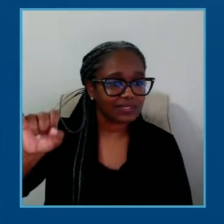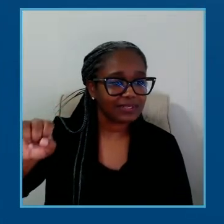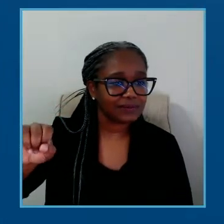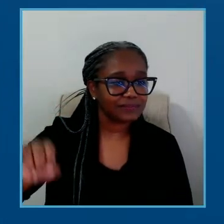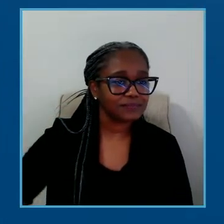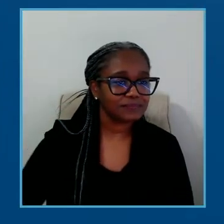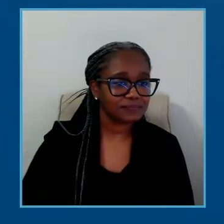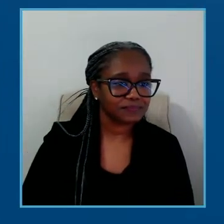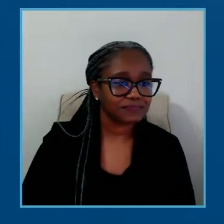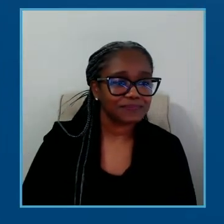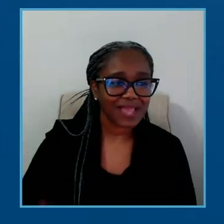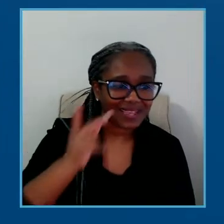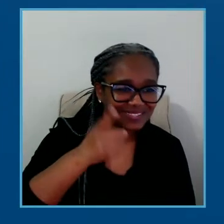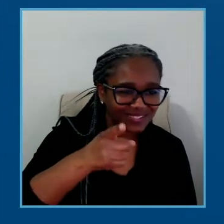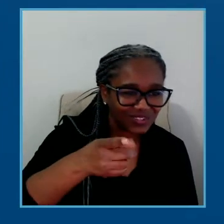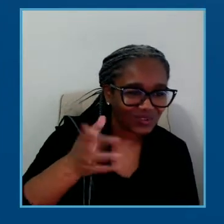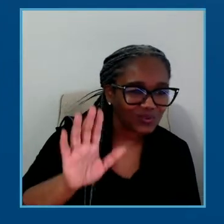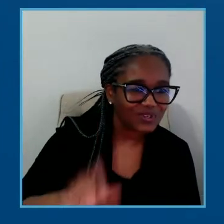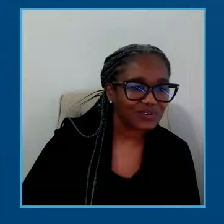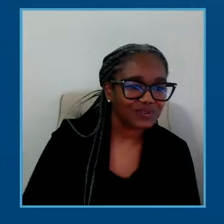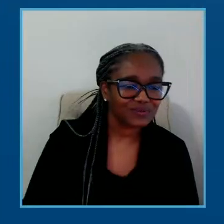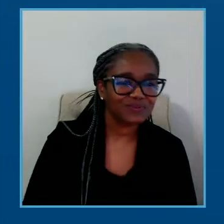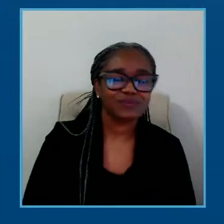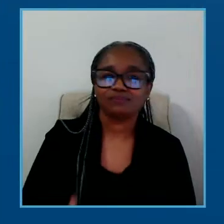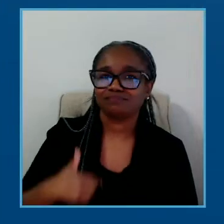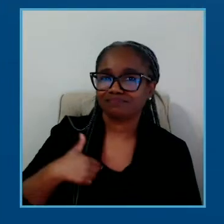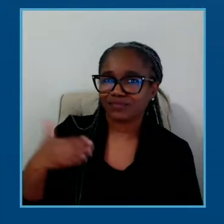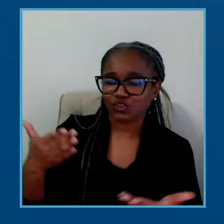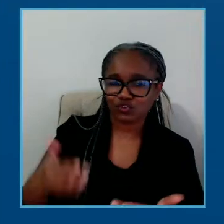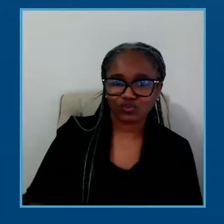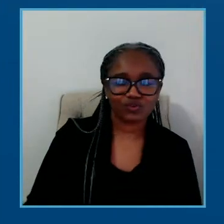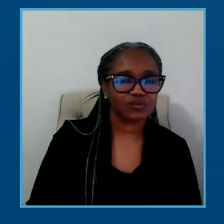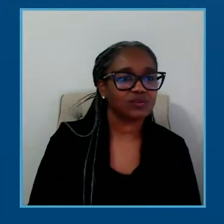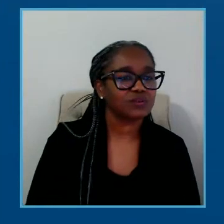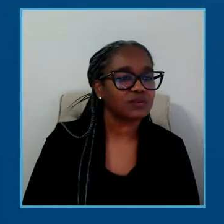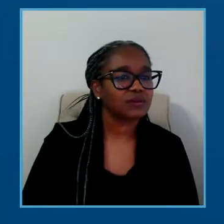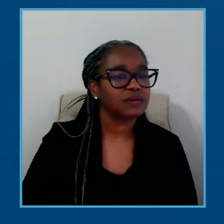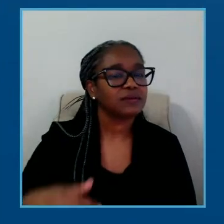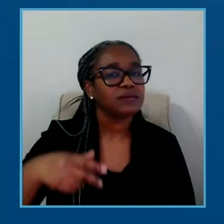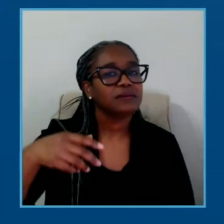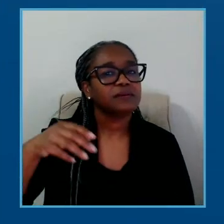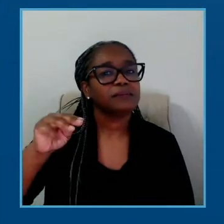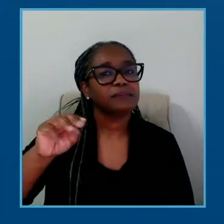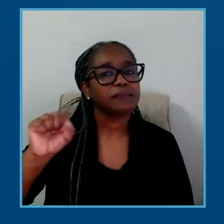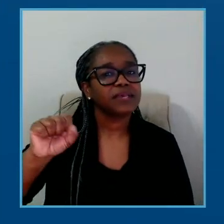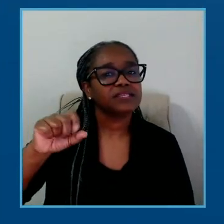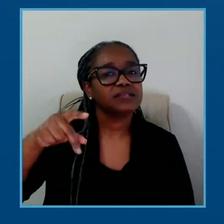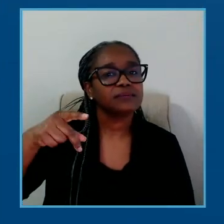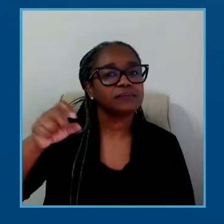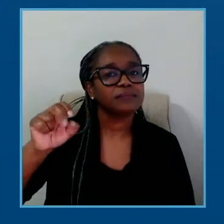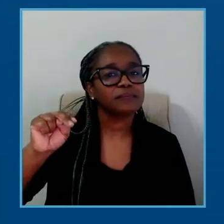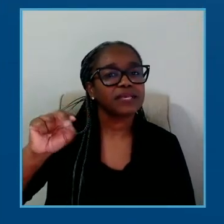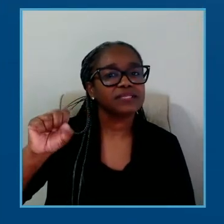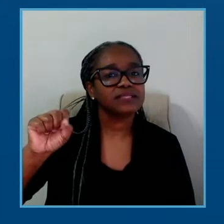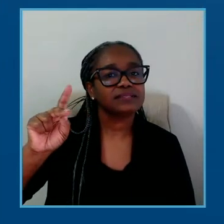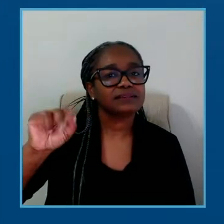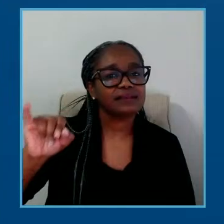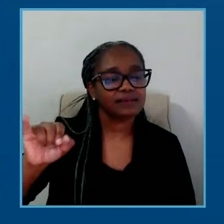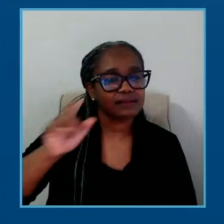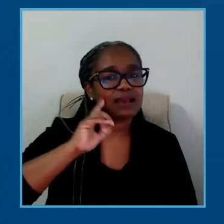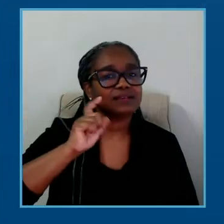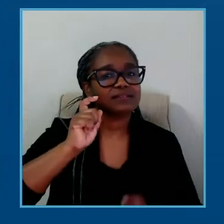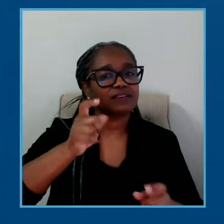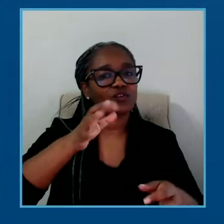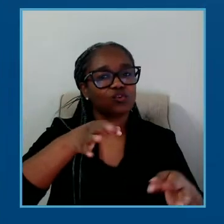I see you. Present. Ms. Penske has given her proxy to Ms. Lucas.